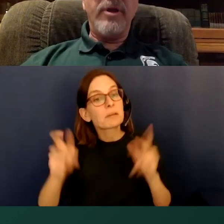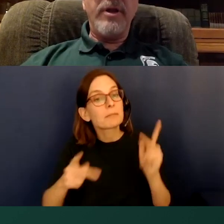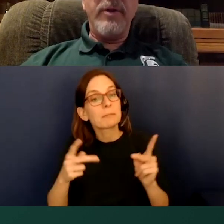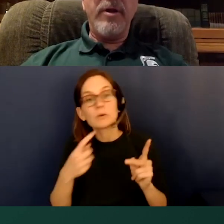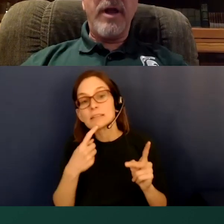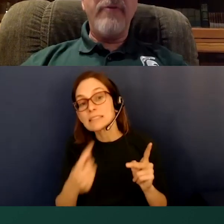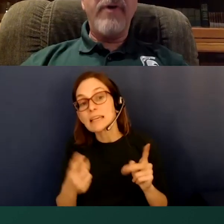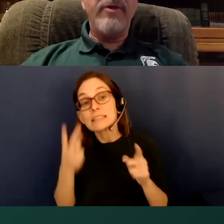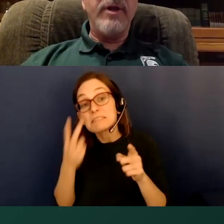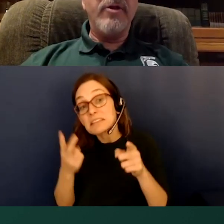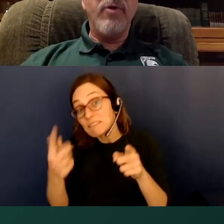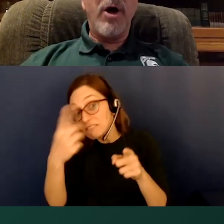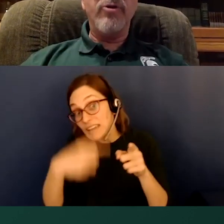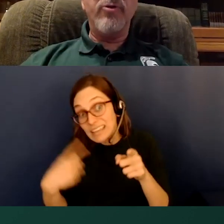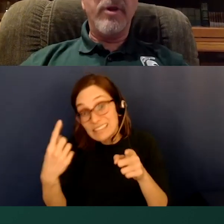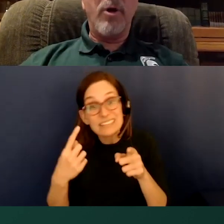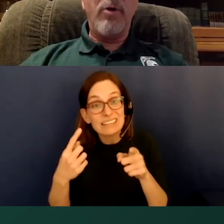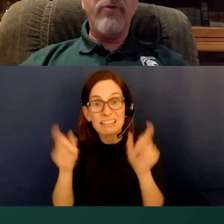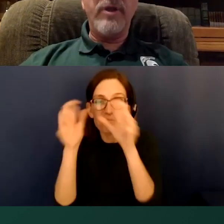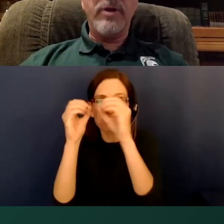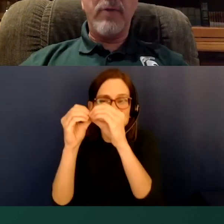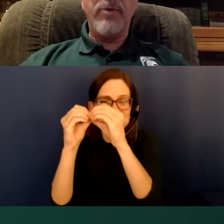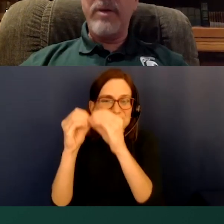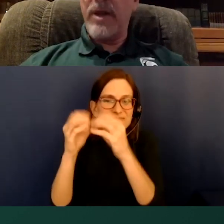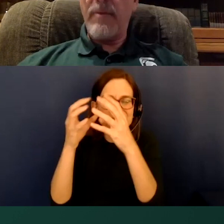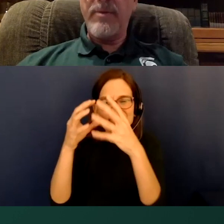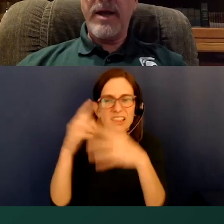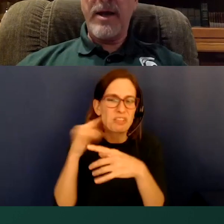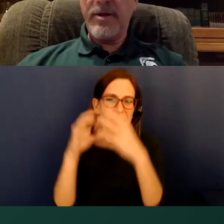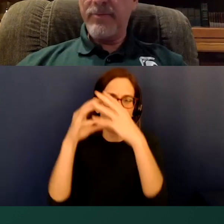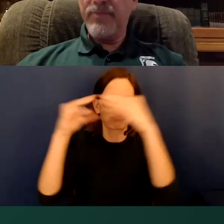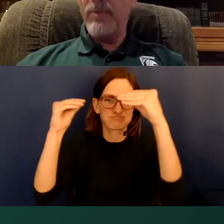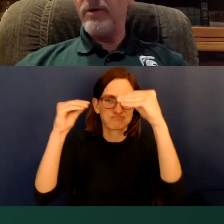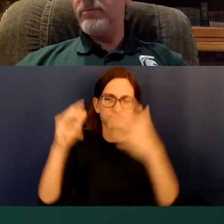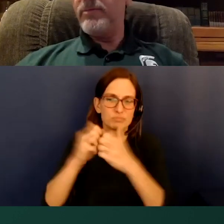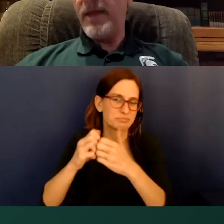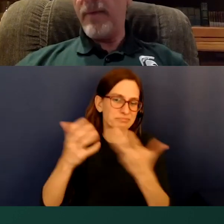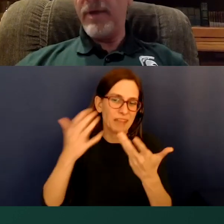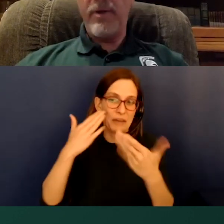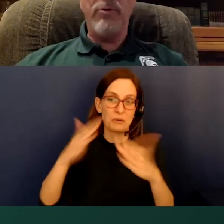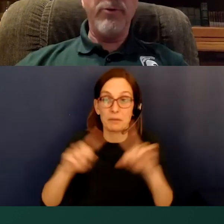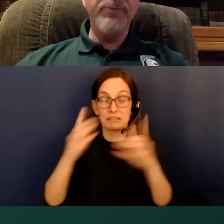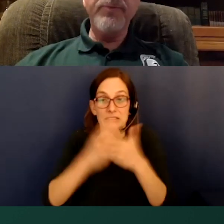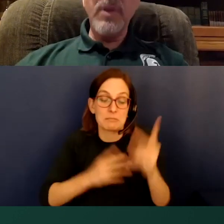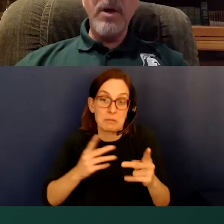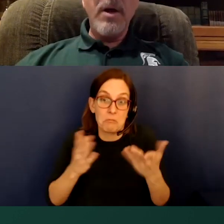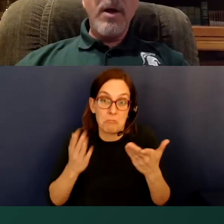claimed to see this. I find these two harder to resolve. They look like one big blob in my eyes, but hey, I'm getting